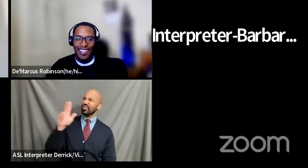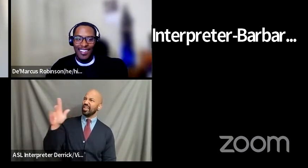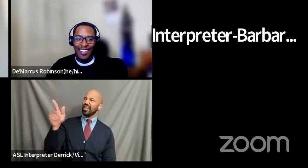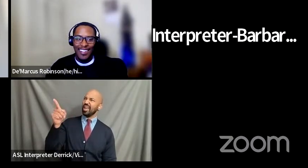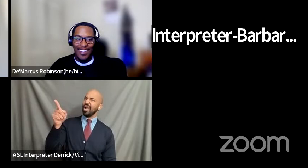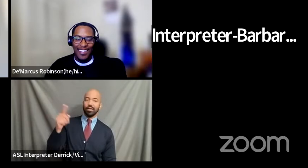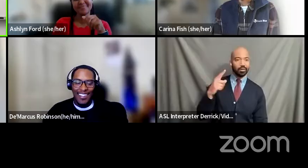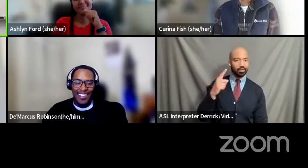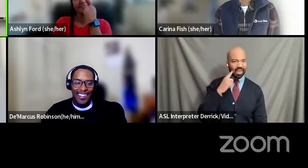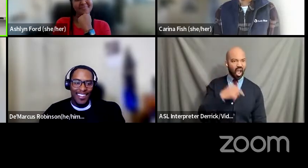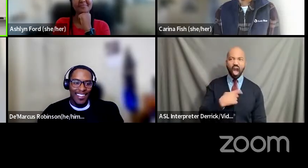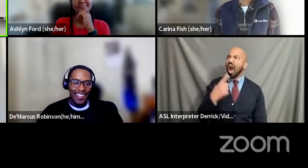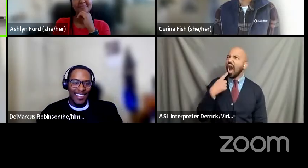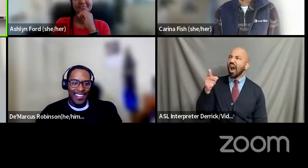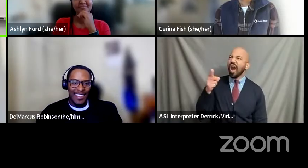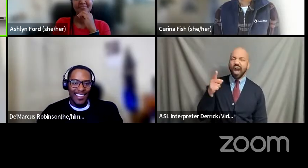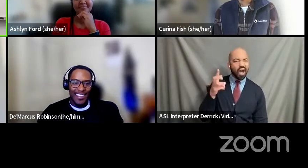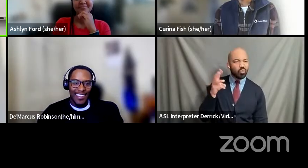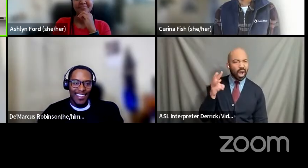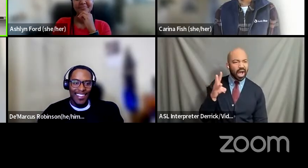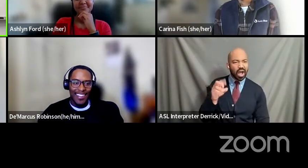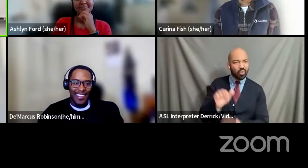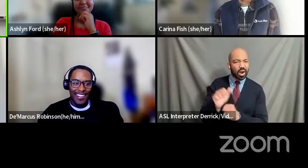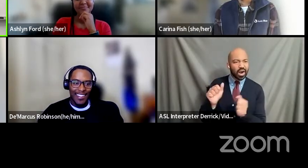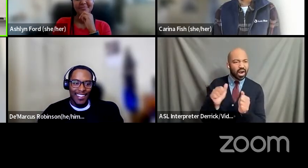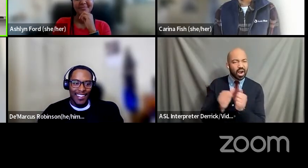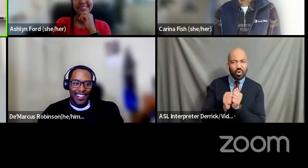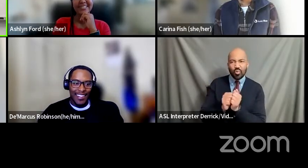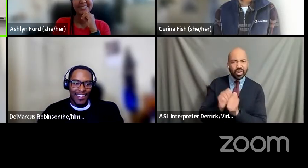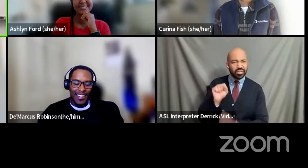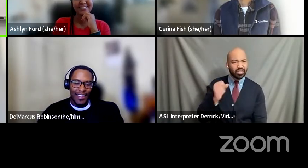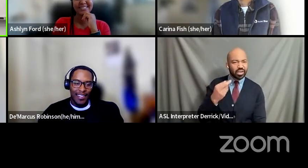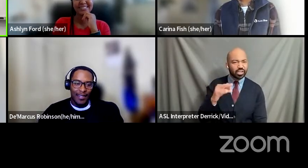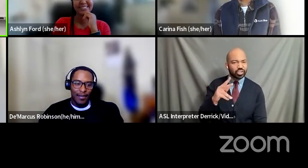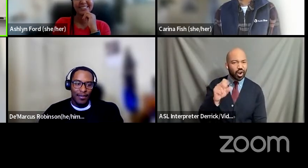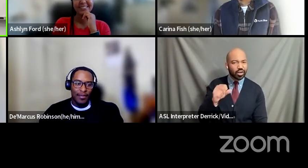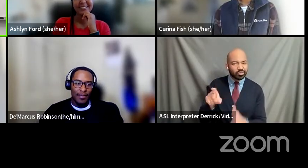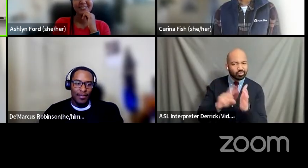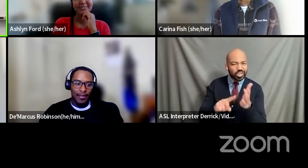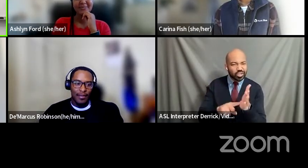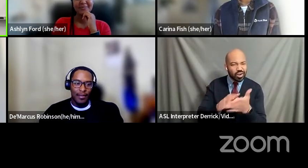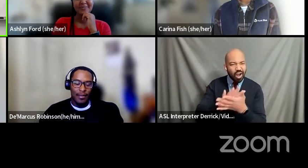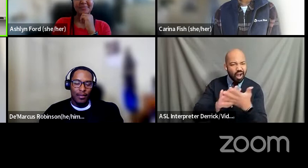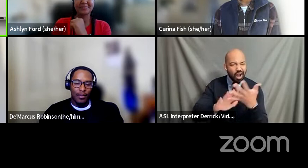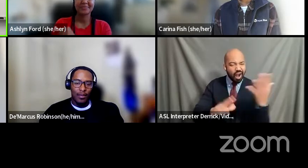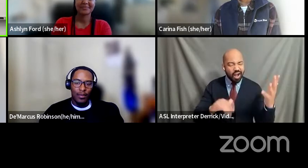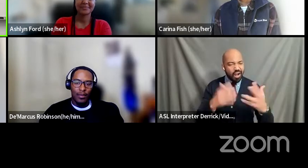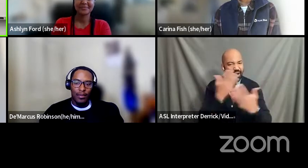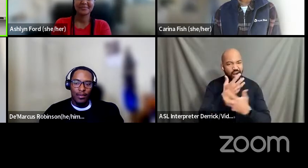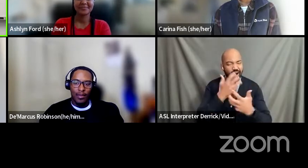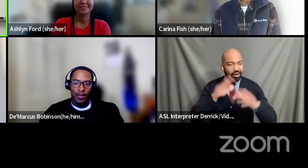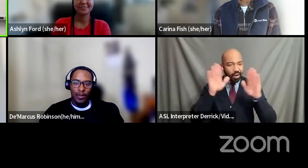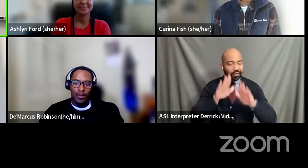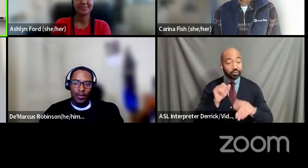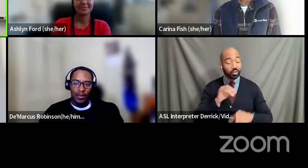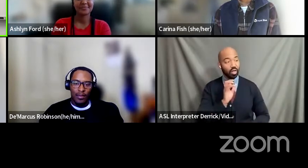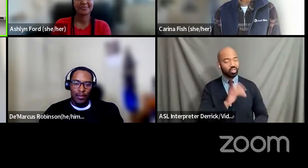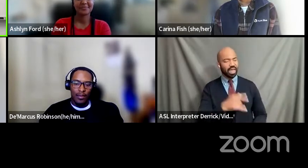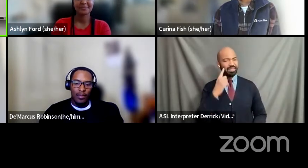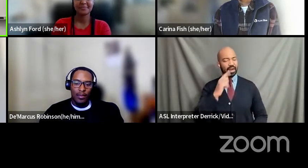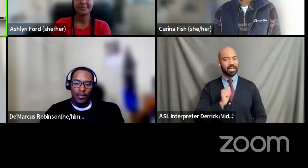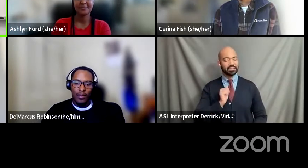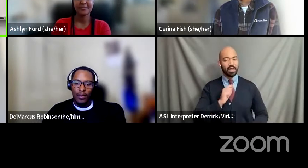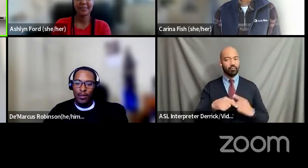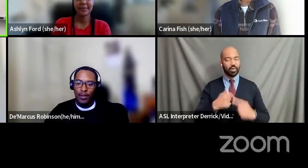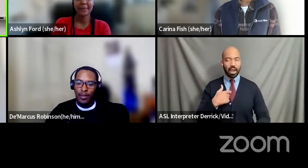That's crazy. This girl's doing research with blah, blah, blah. That's freaking awesome. Because I don't know, that just gives me like a confidence boost, because I know when